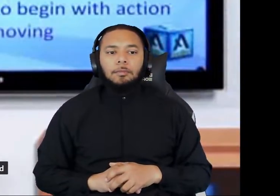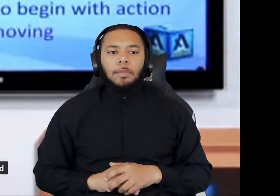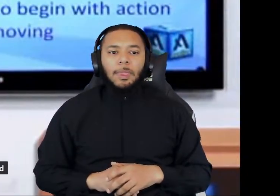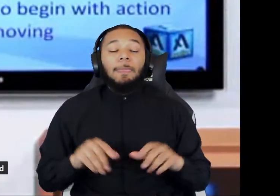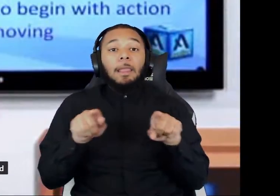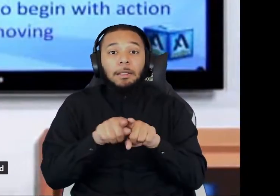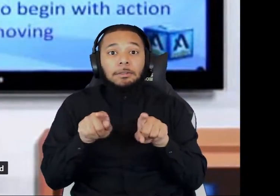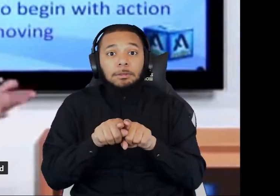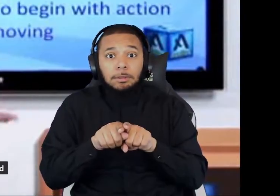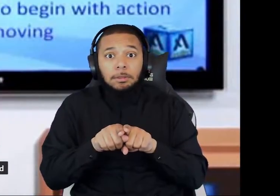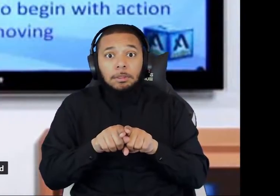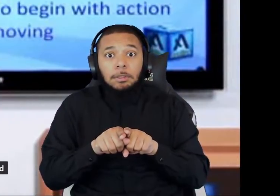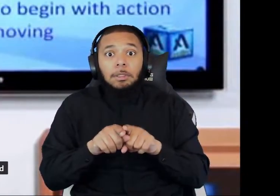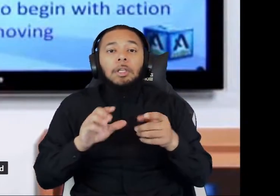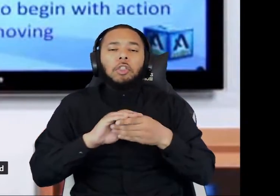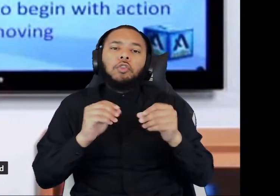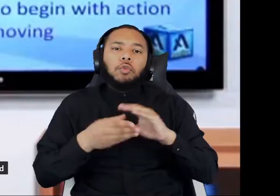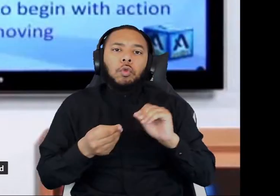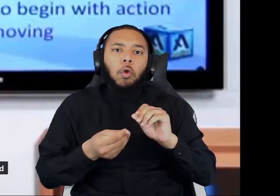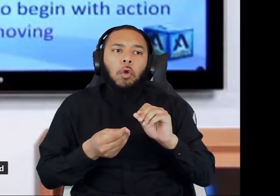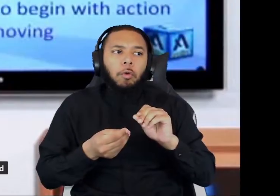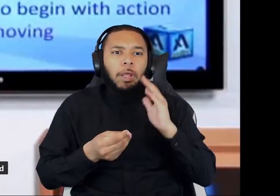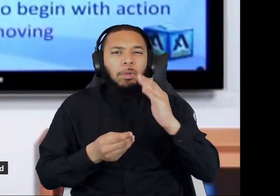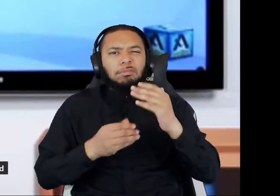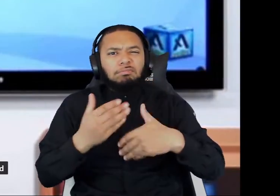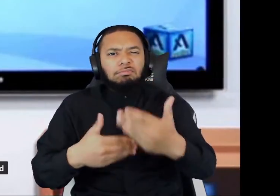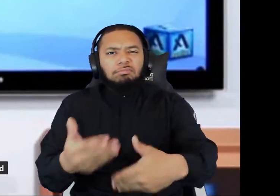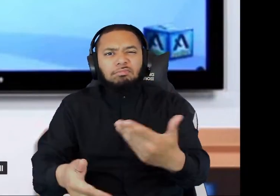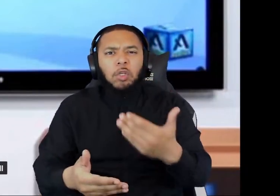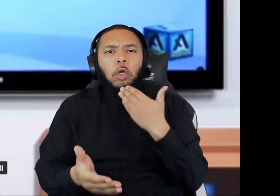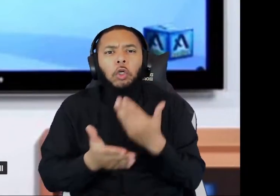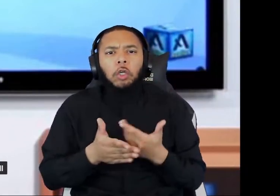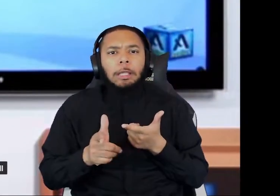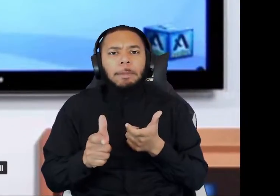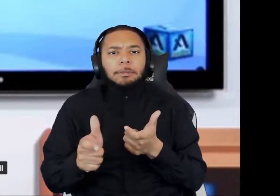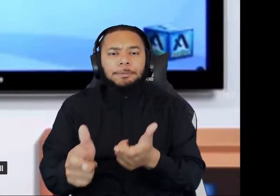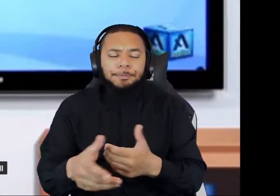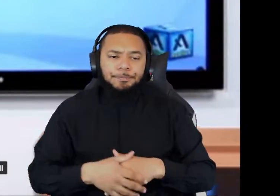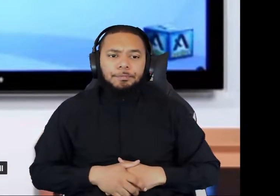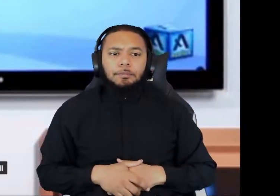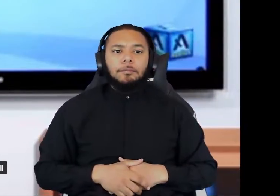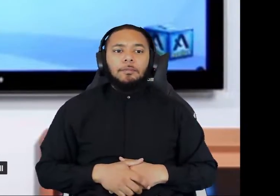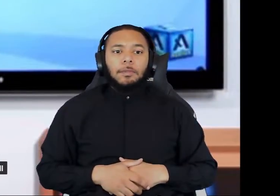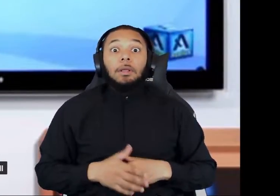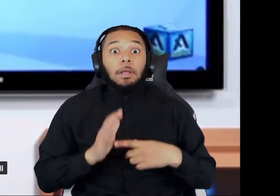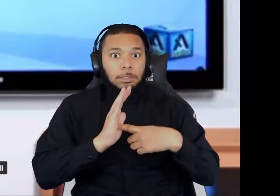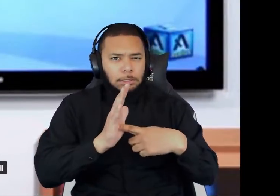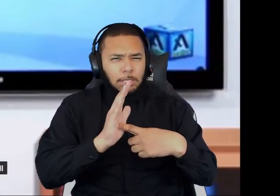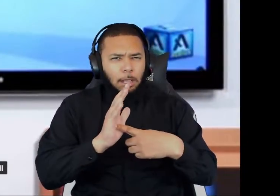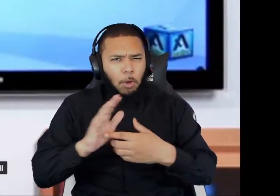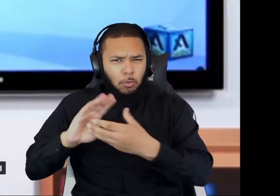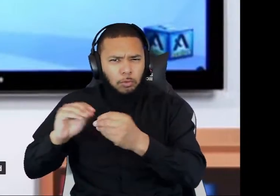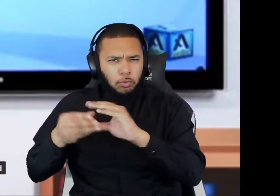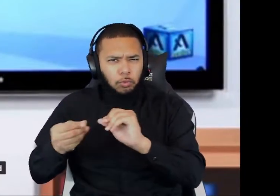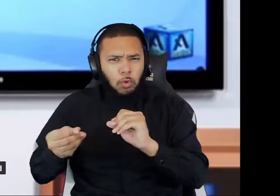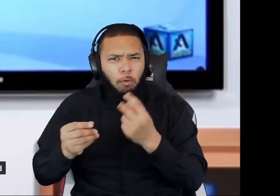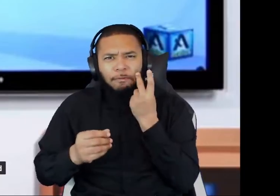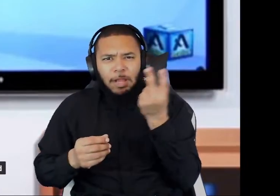Also, it keeps the story moving along at a good pace. Here are some examples that you will find in the